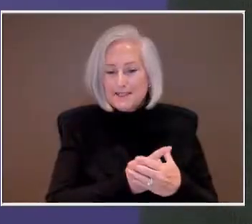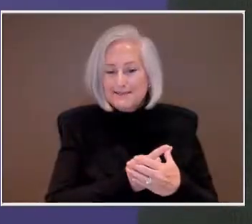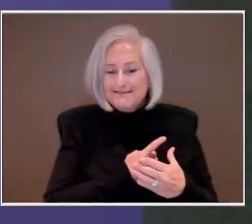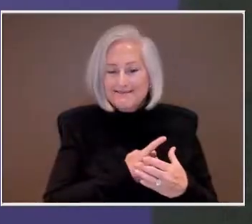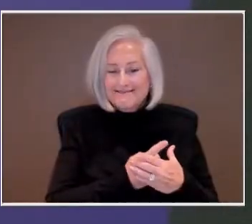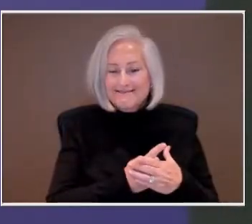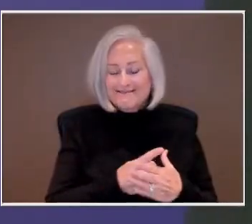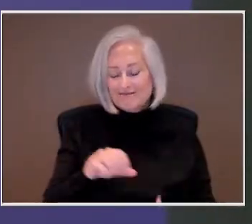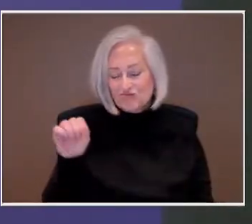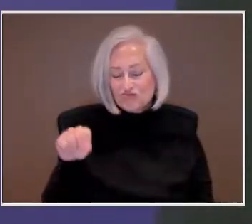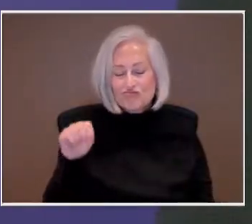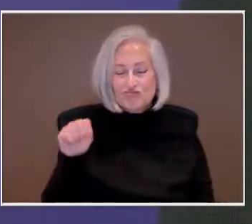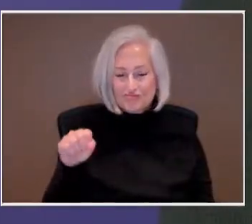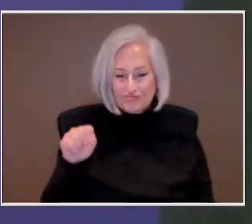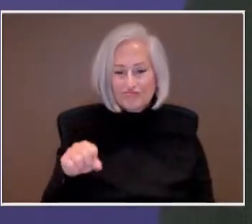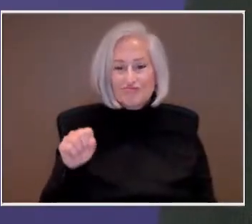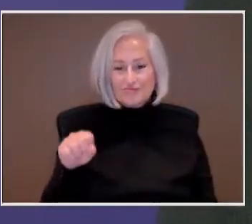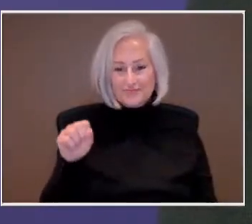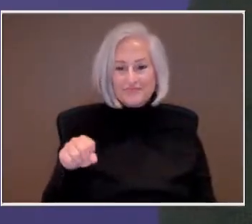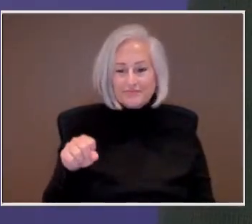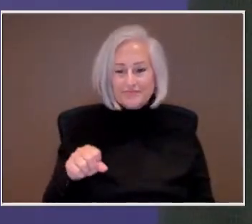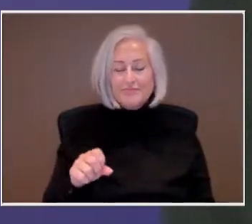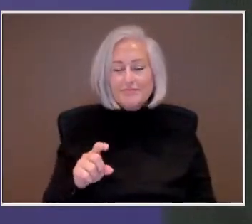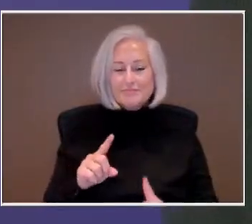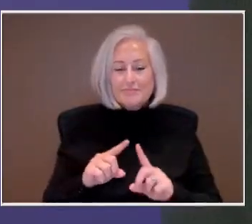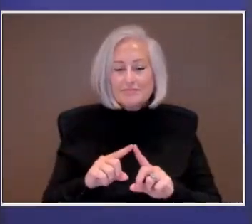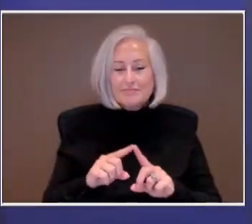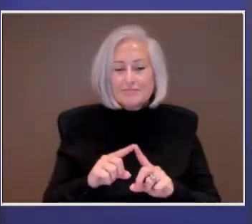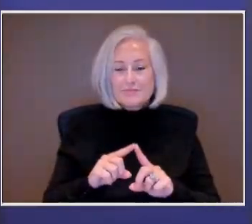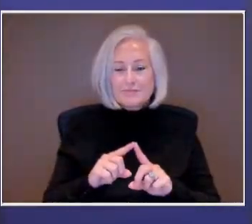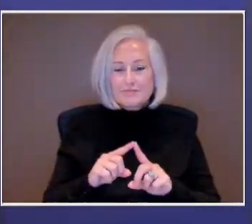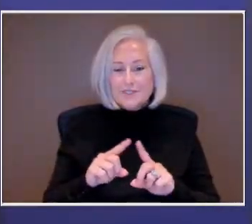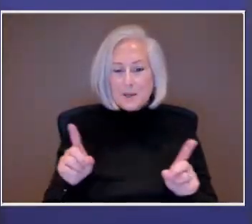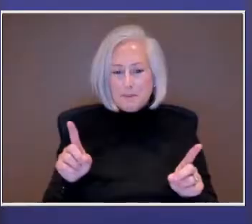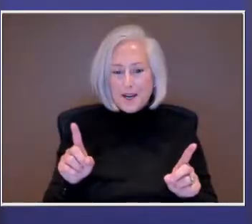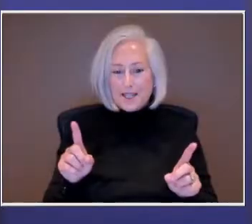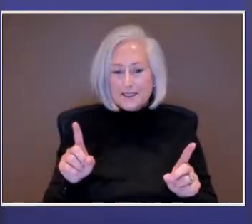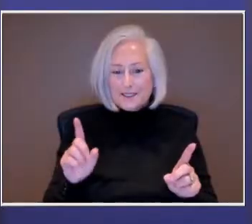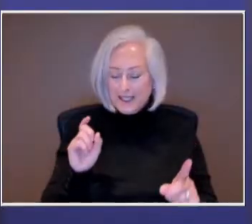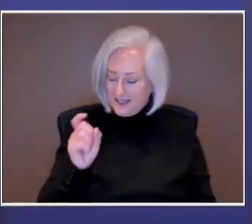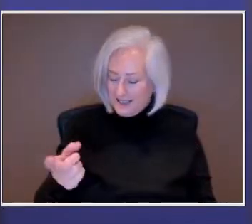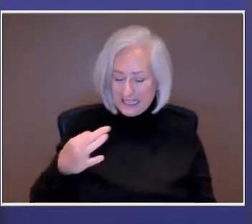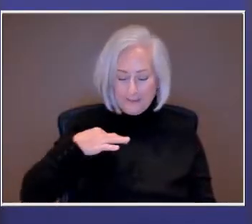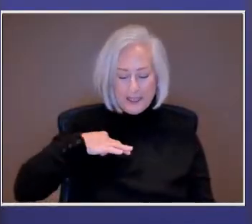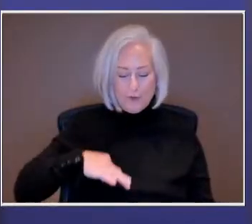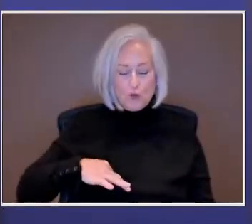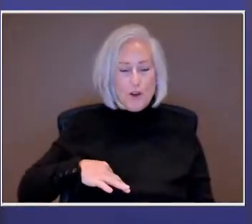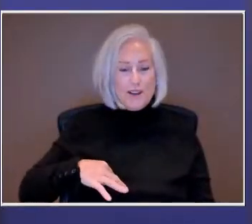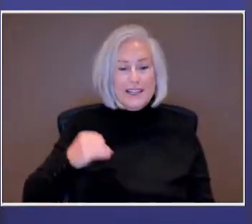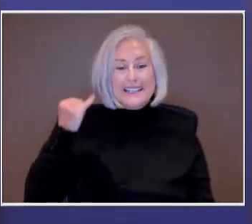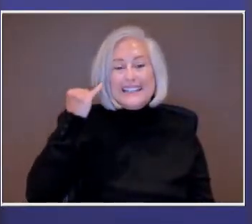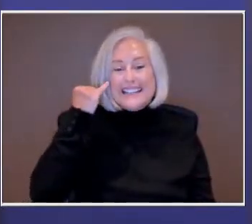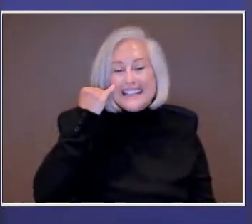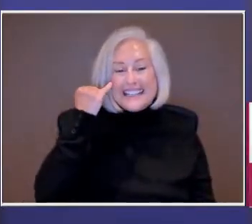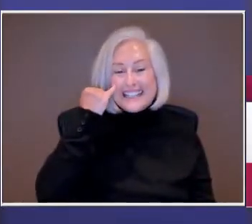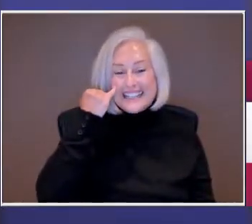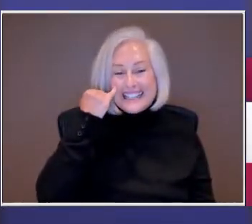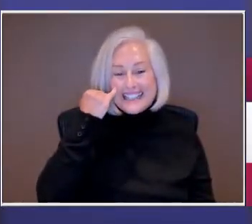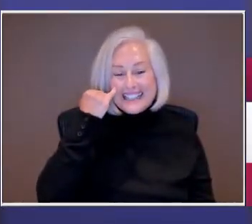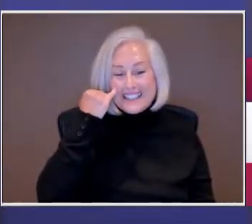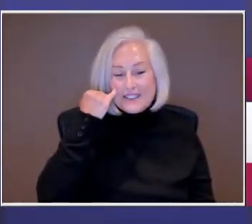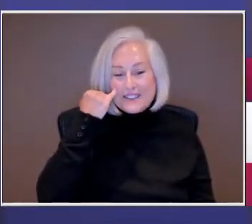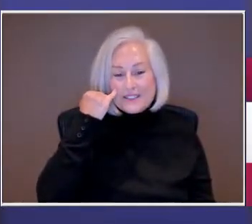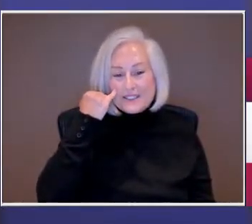Yes, but I'll give credit where credit's due. If it wasn't to have the wherewithal to make